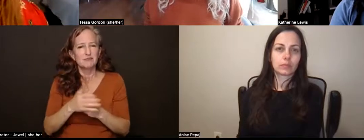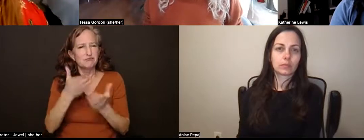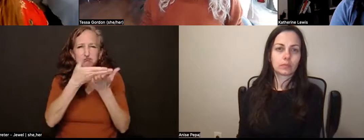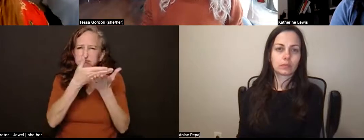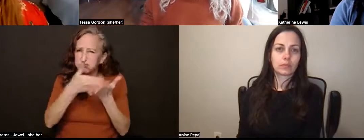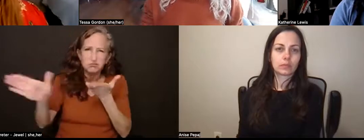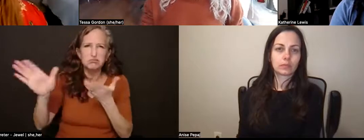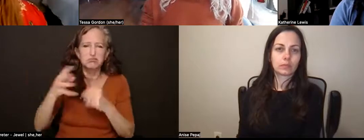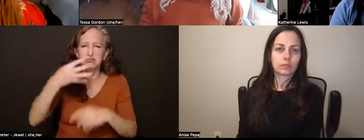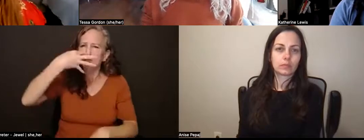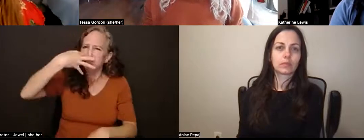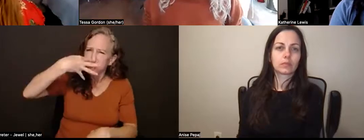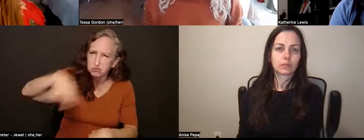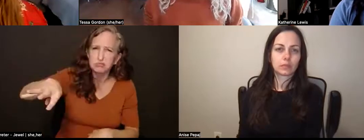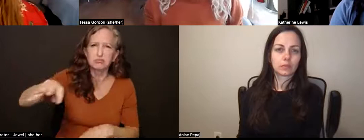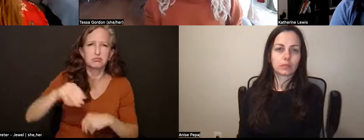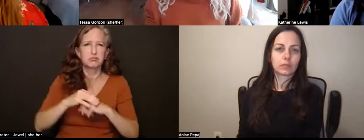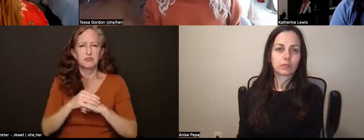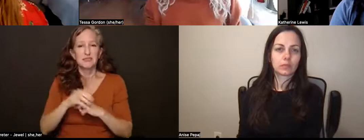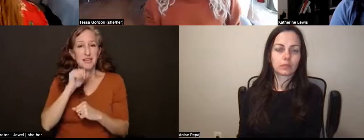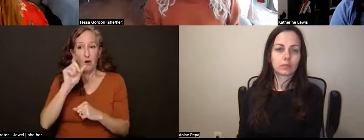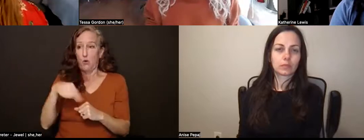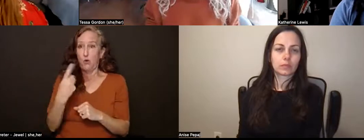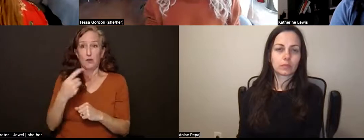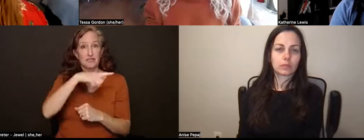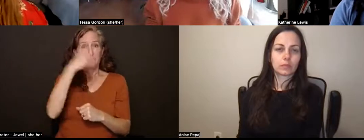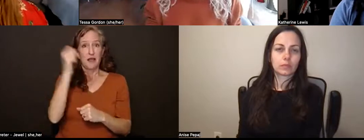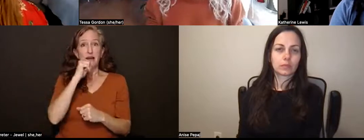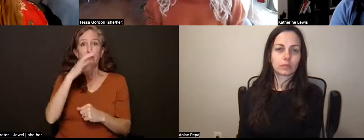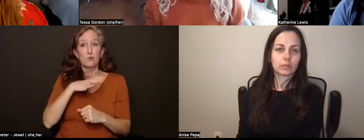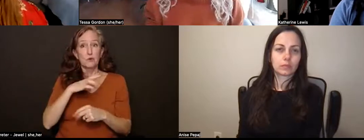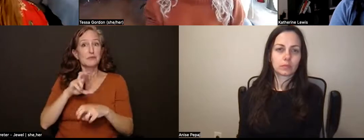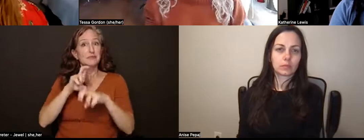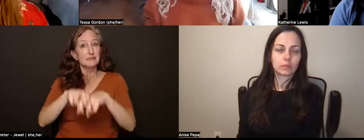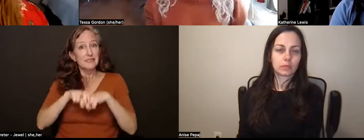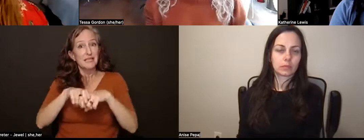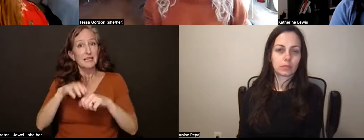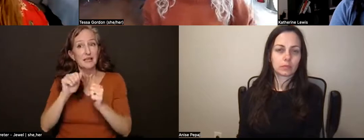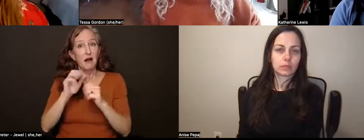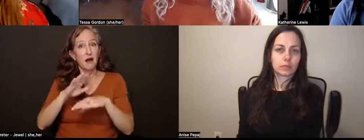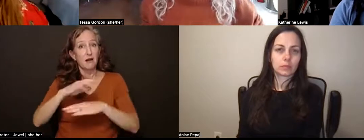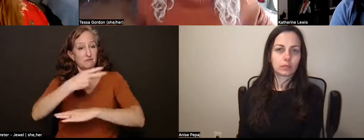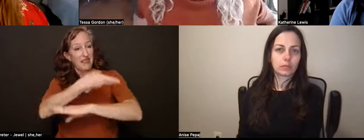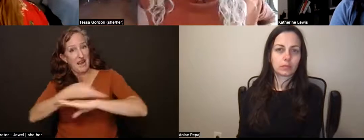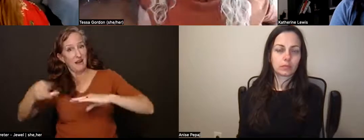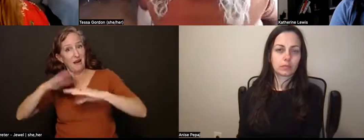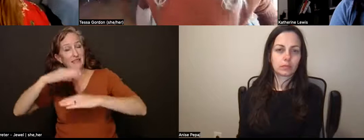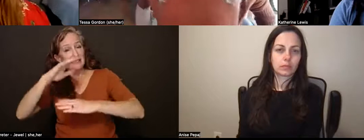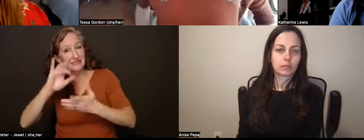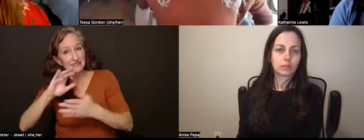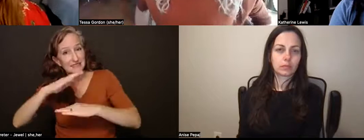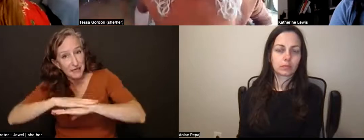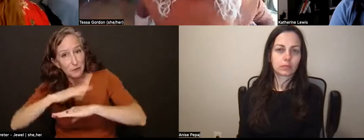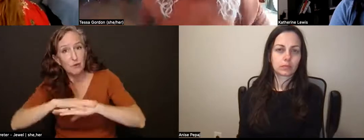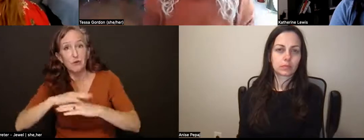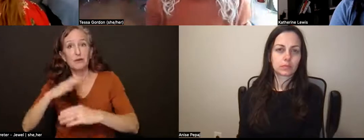disregarded. Not just disregarded as a Black woman sitting on a medical table or on one of the medical beds in